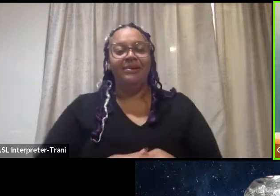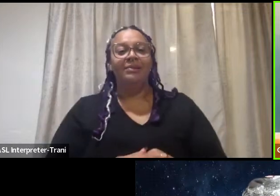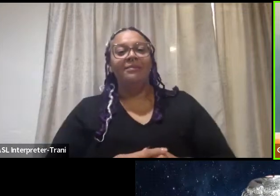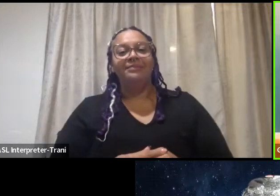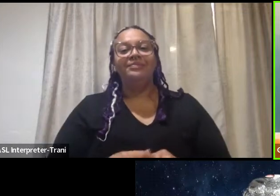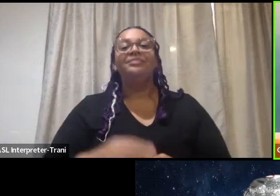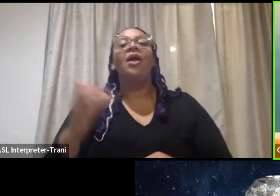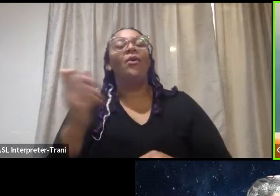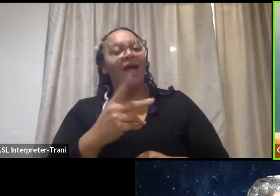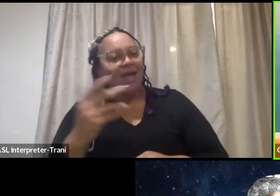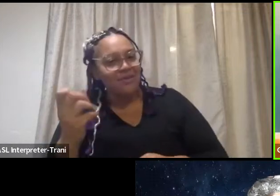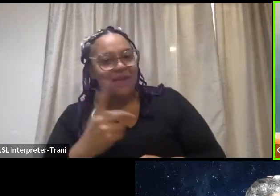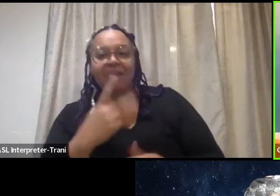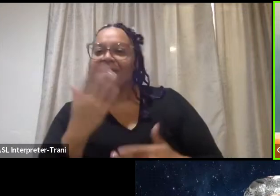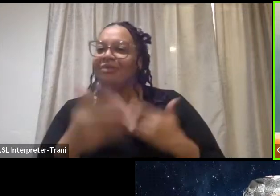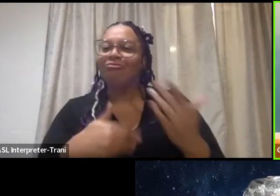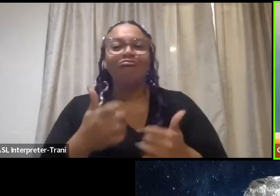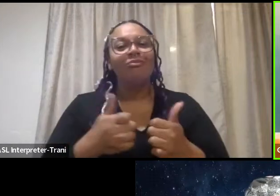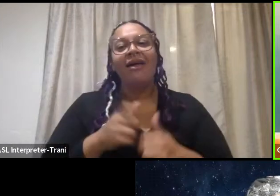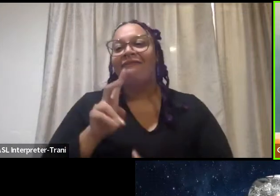Sweet Virgo.